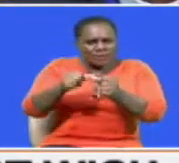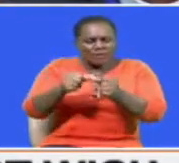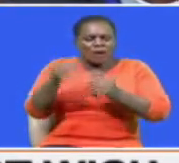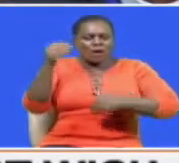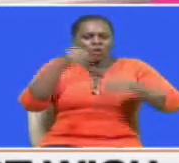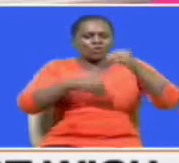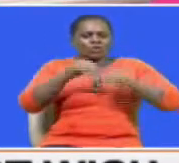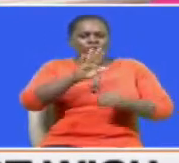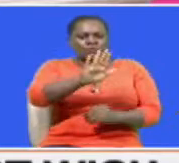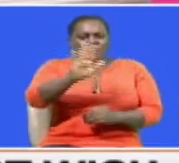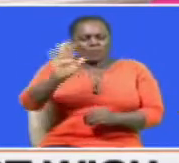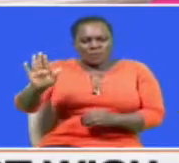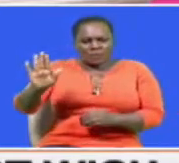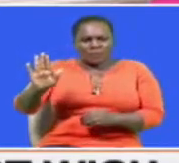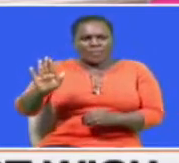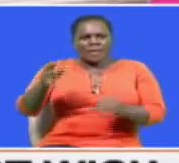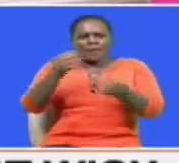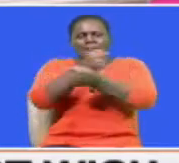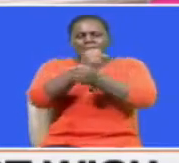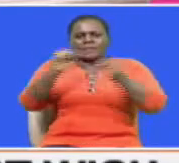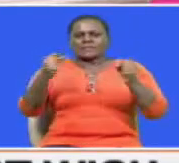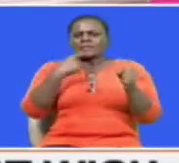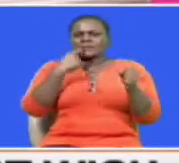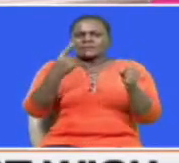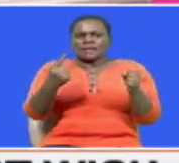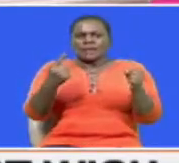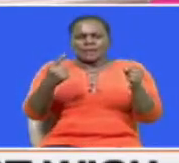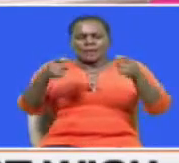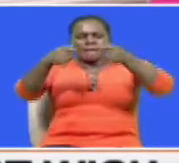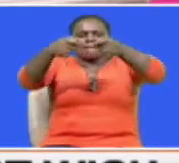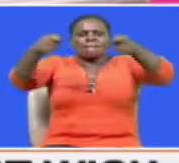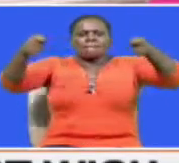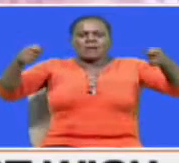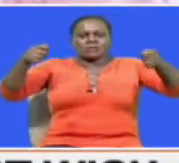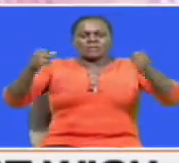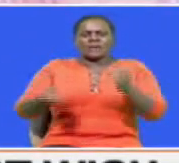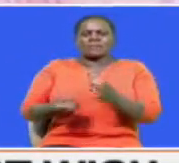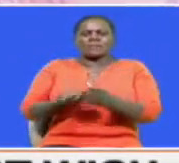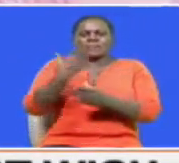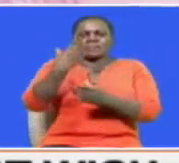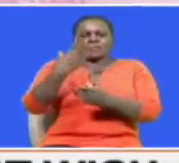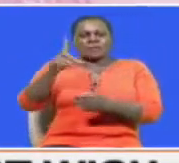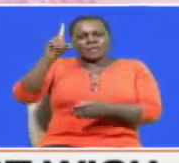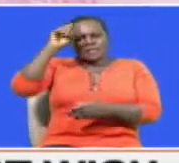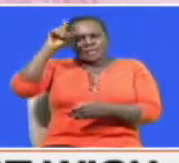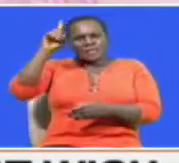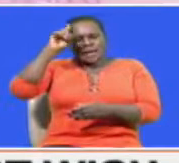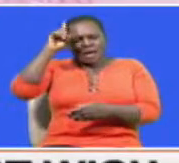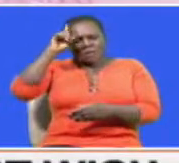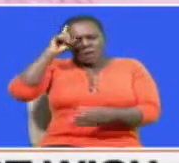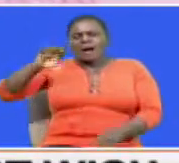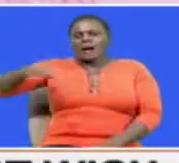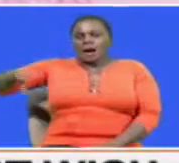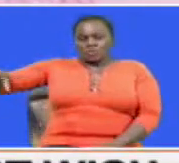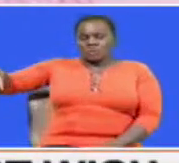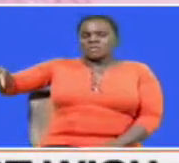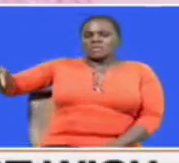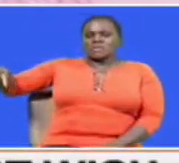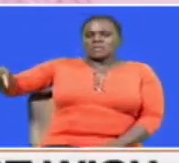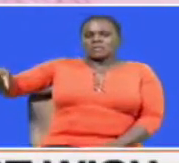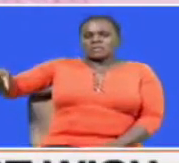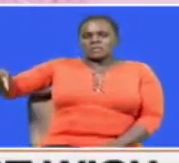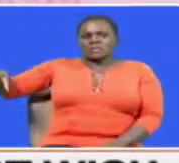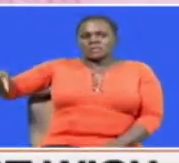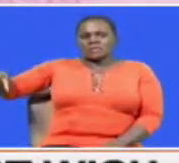mchango wenu. According to the president, a museum will be established in the late Mukami's home county of Nyandarua and